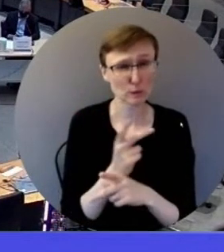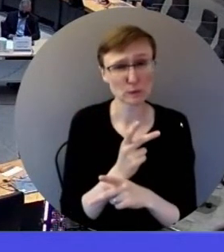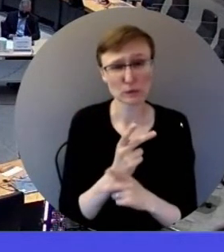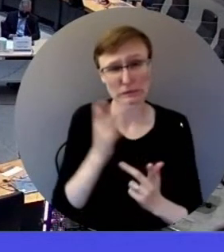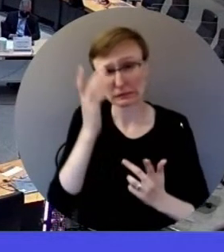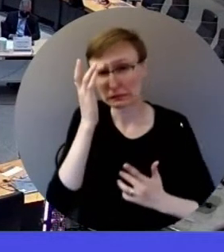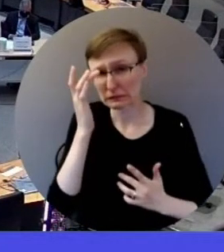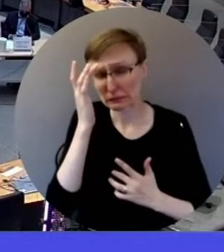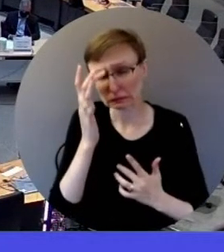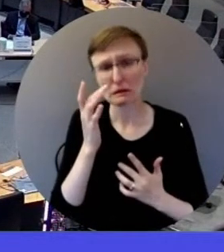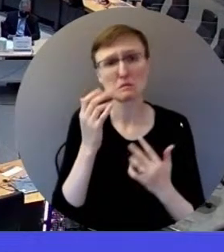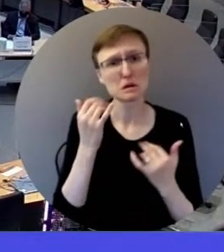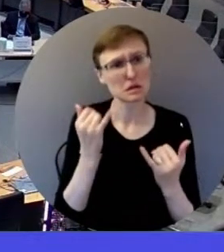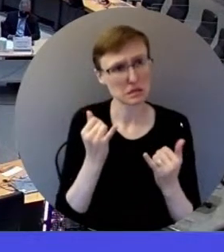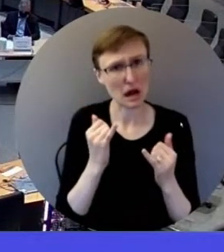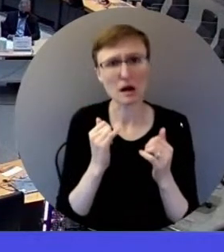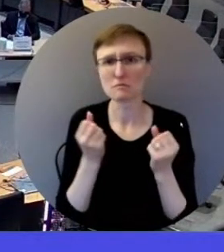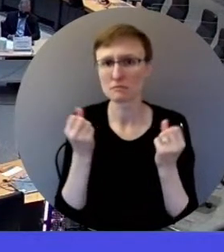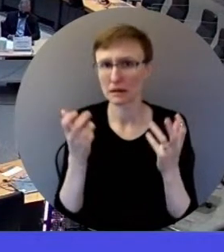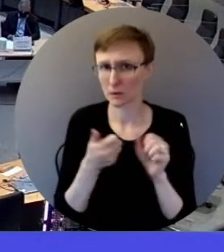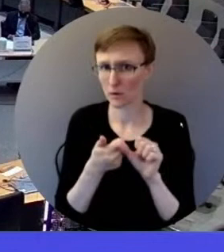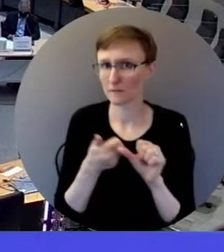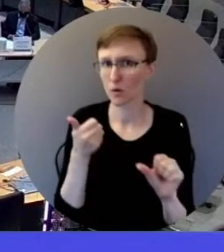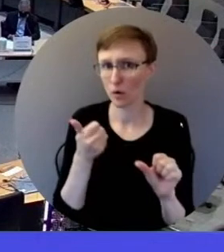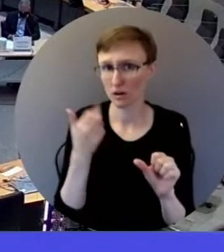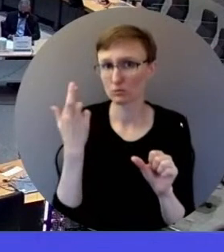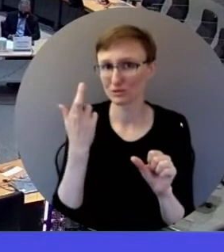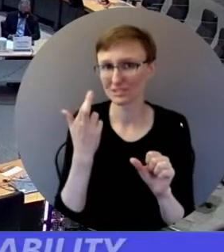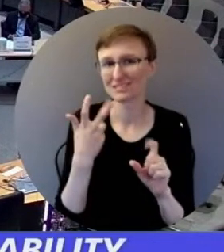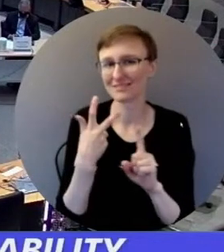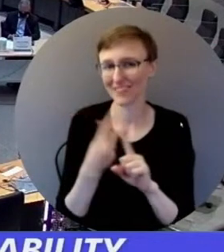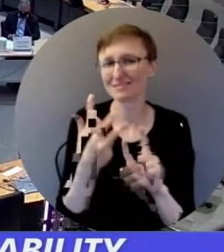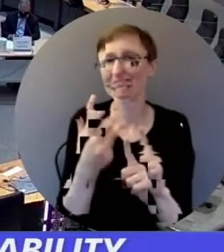to have that protection that can, and we're not quite there.